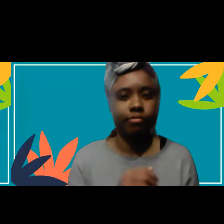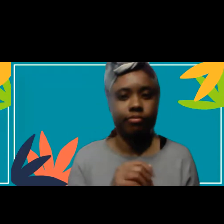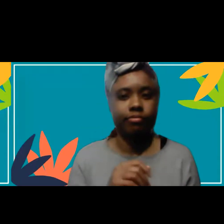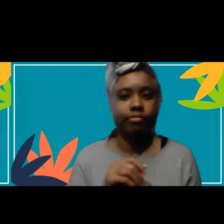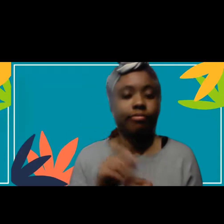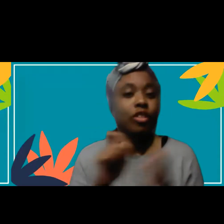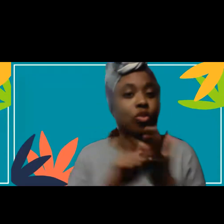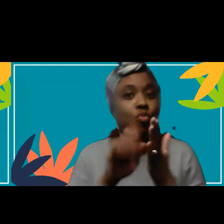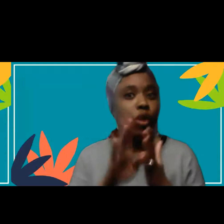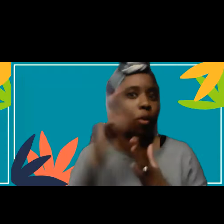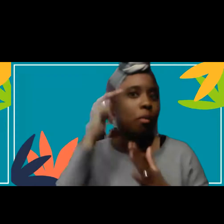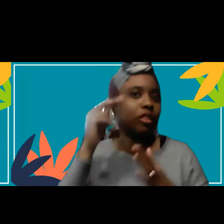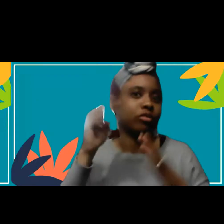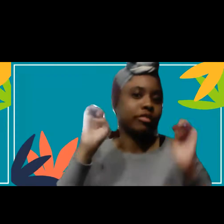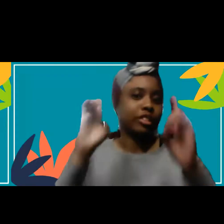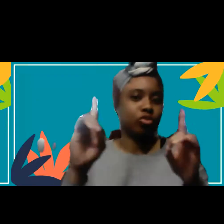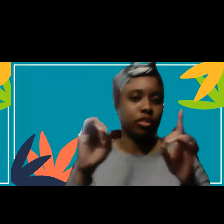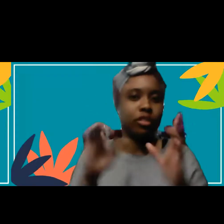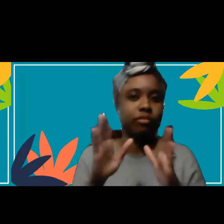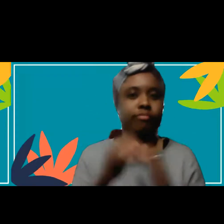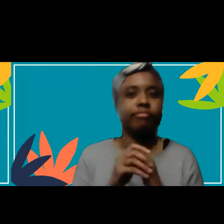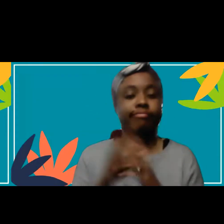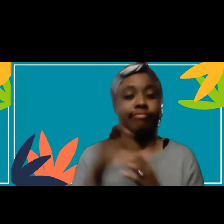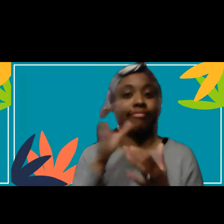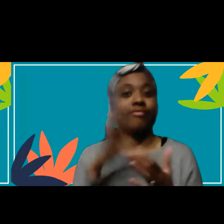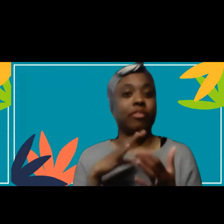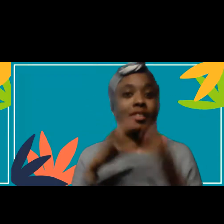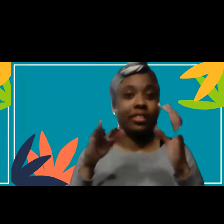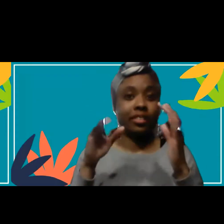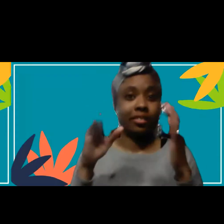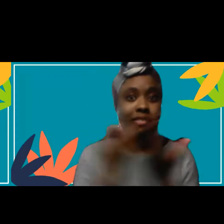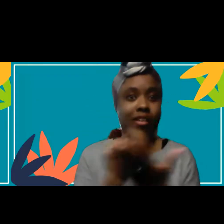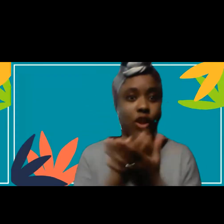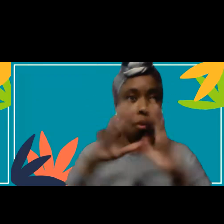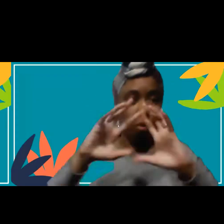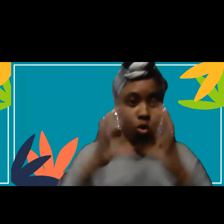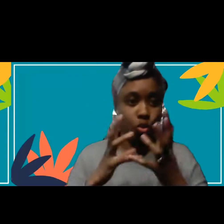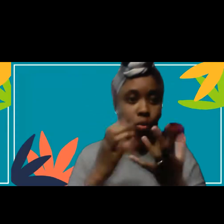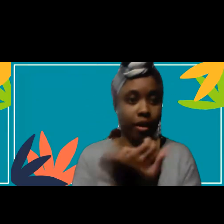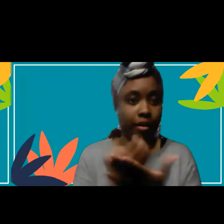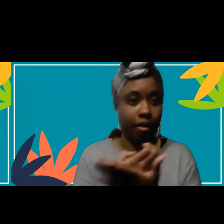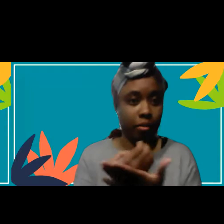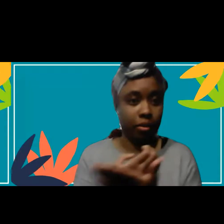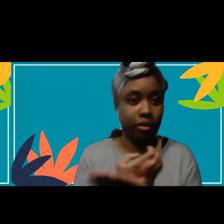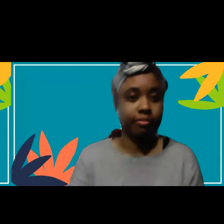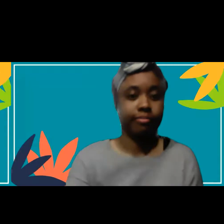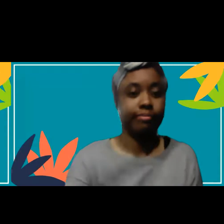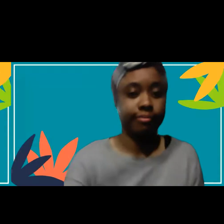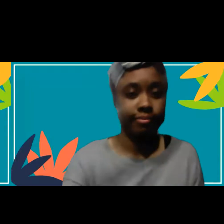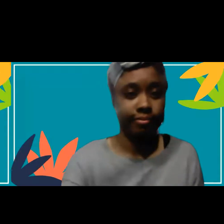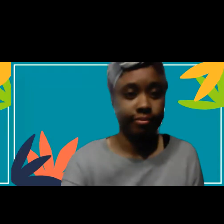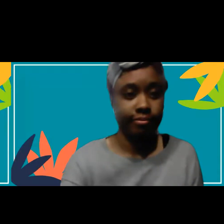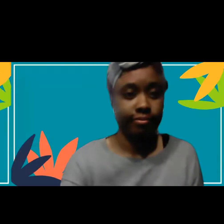political educator on decolonial and feminist economics and global economic and social justice. She has 20 years